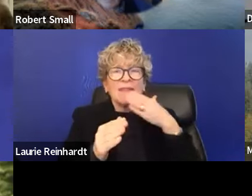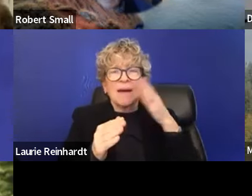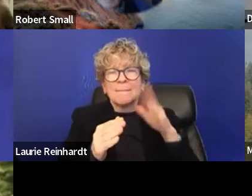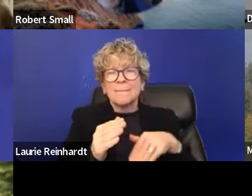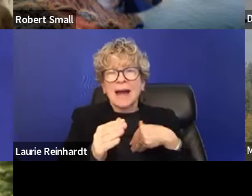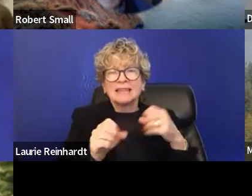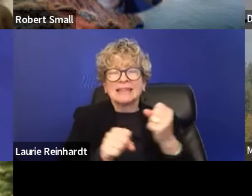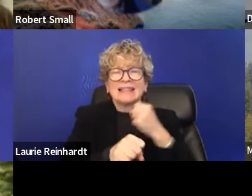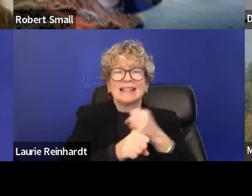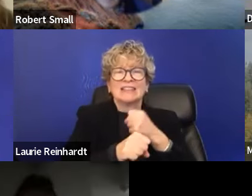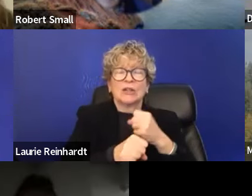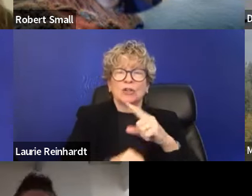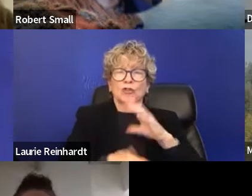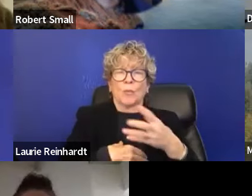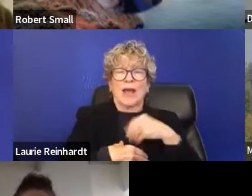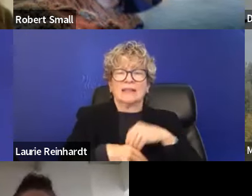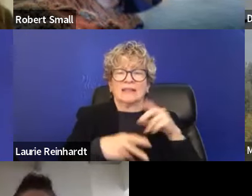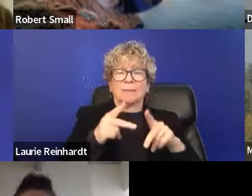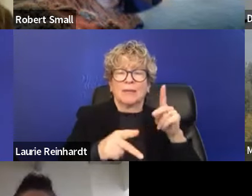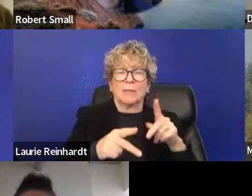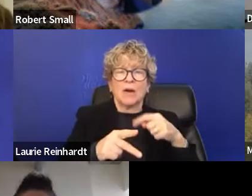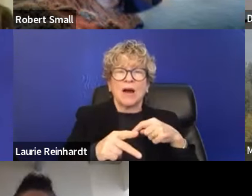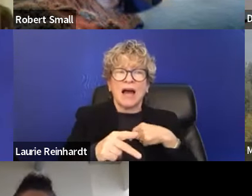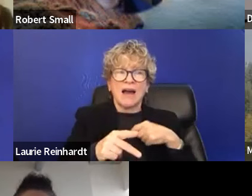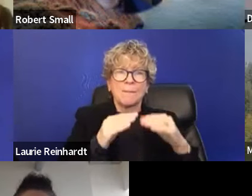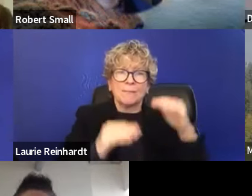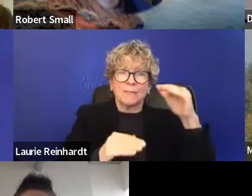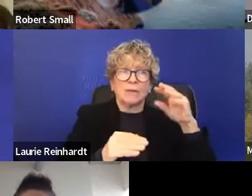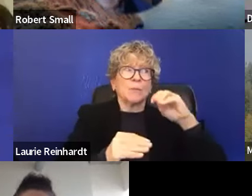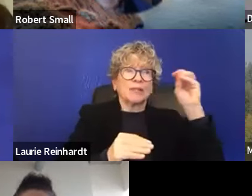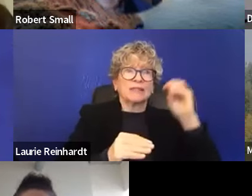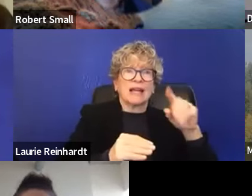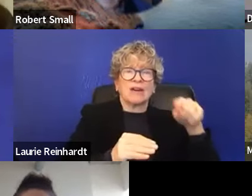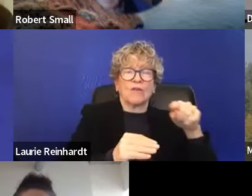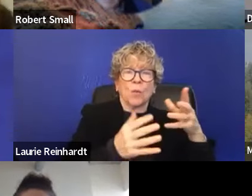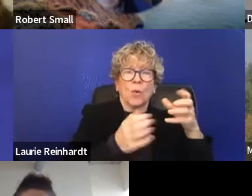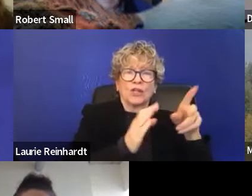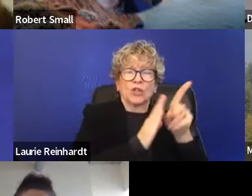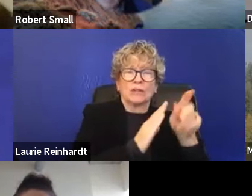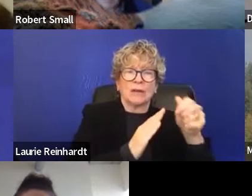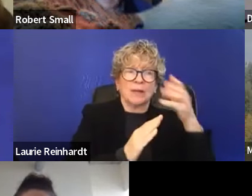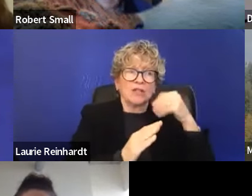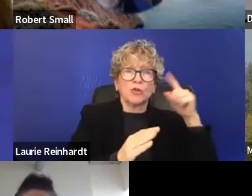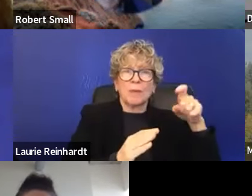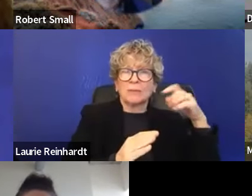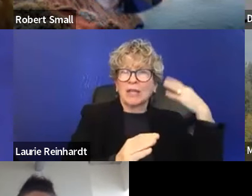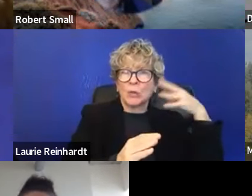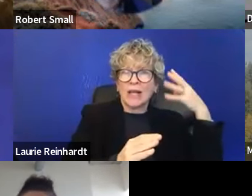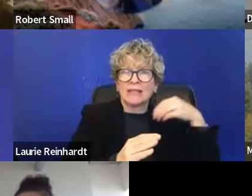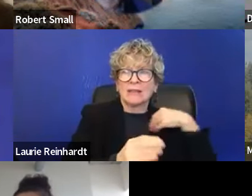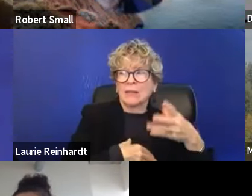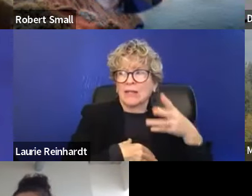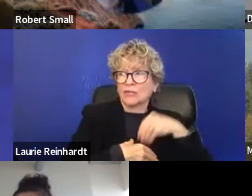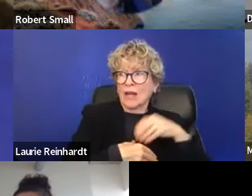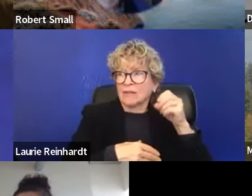say, hey, trans people are disproportionately suicidal. It must be because you have to be crazy to be trans, or being trans makes